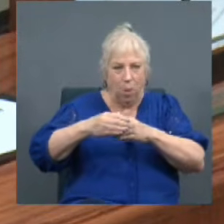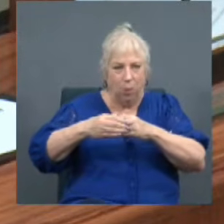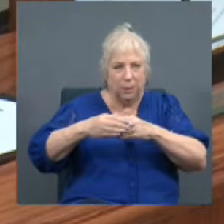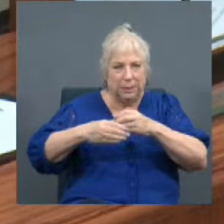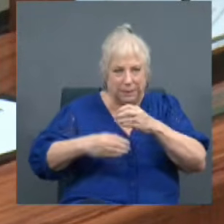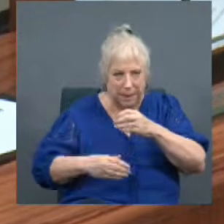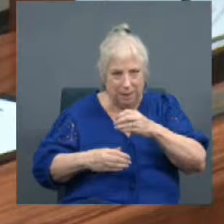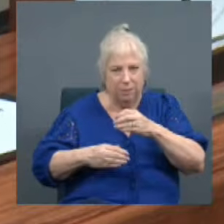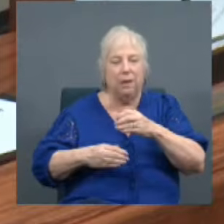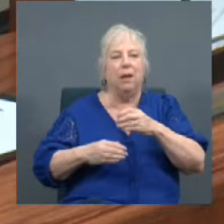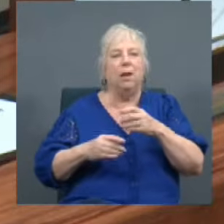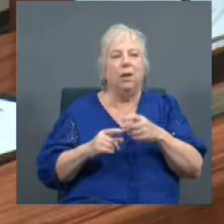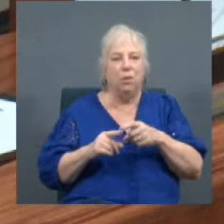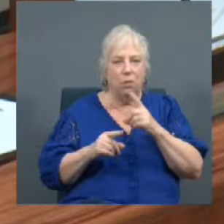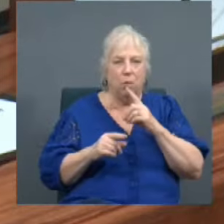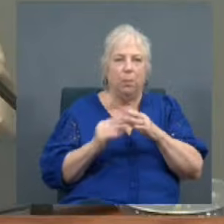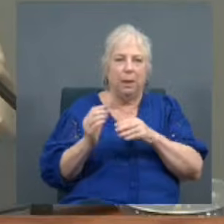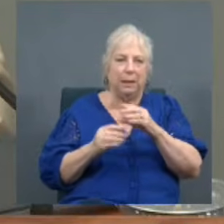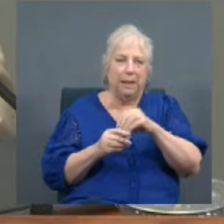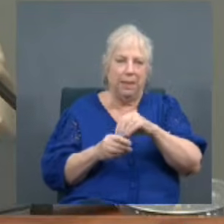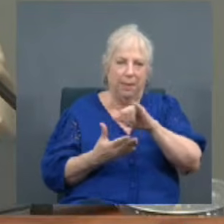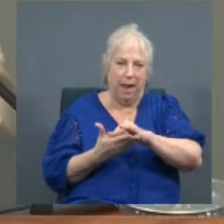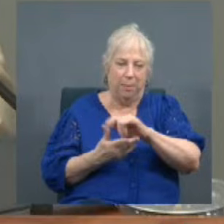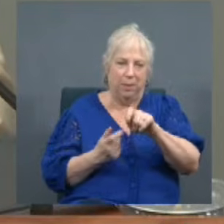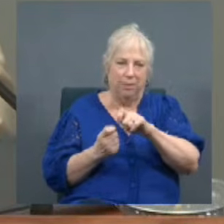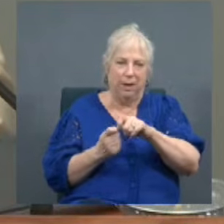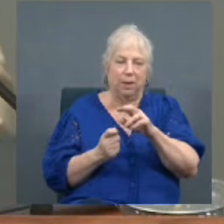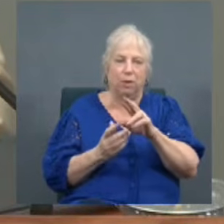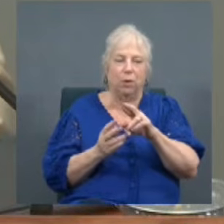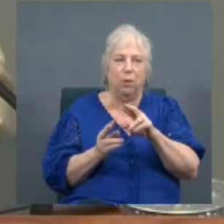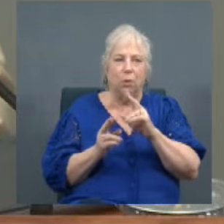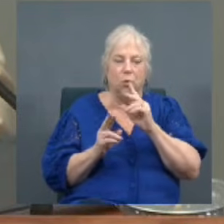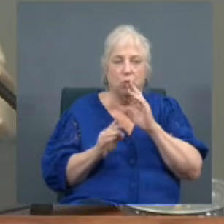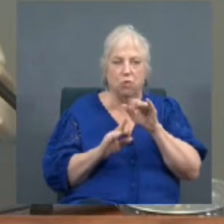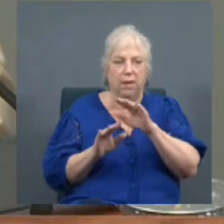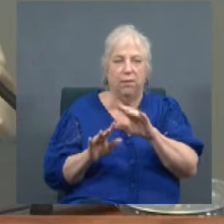that particular river. So this 6.5